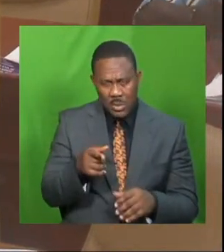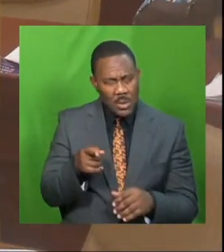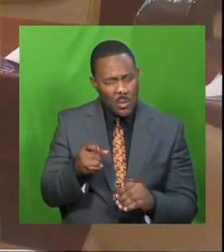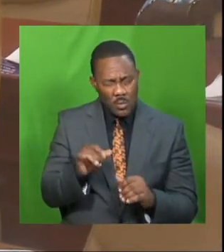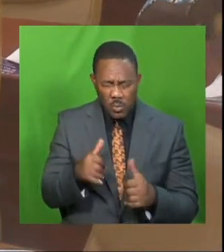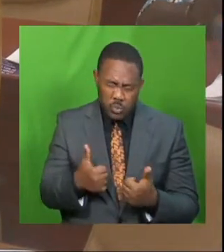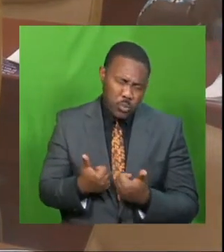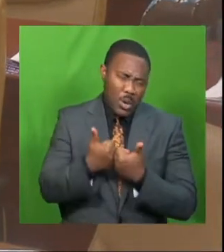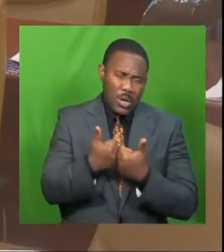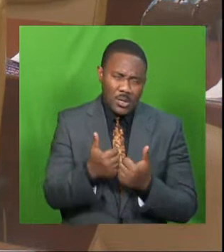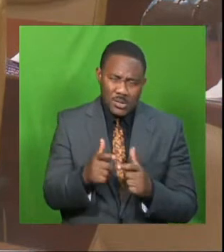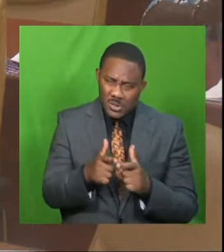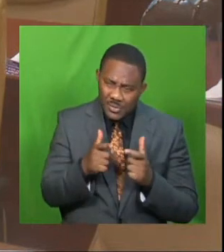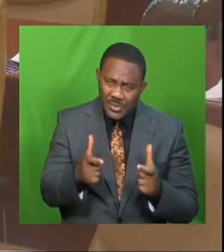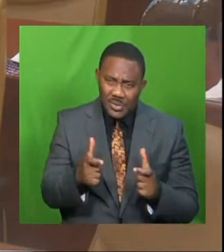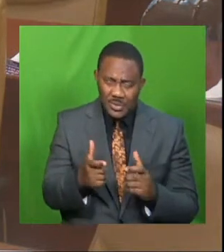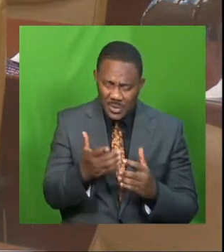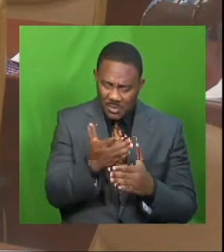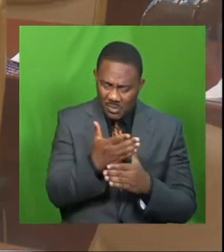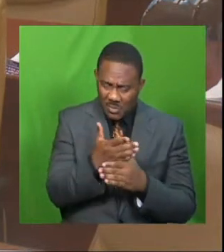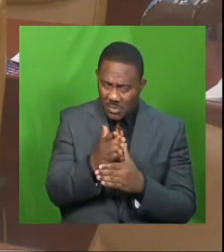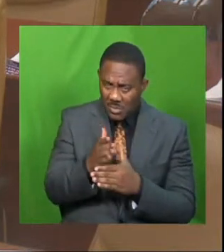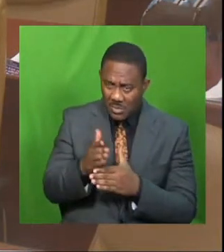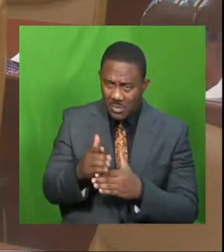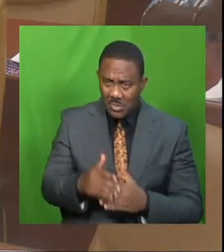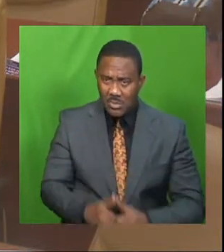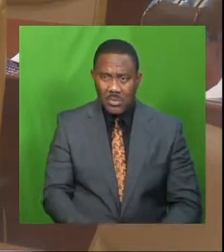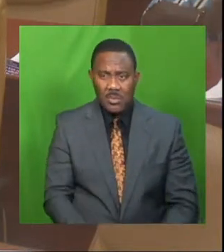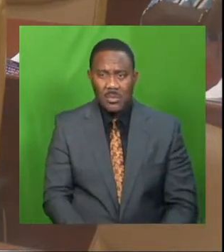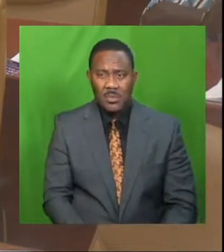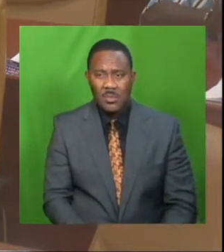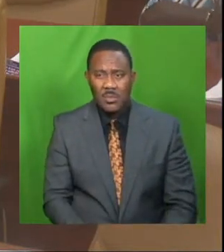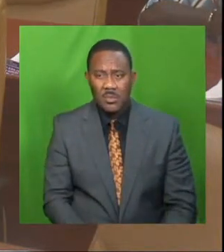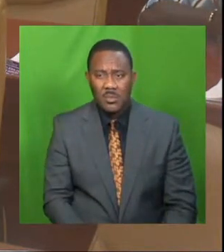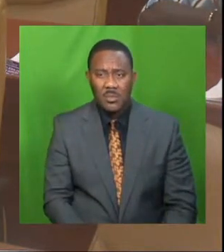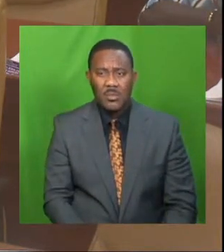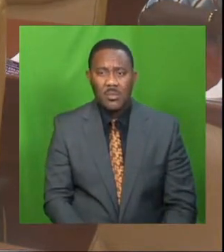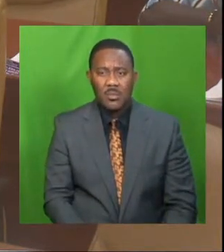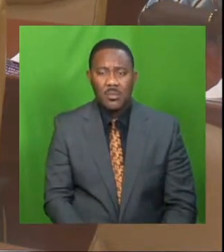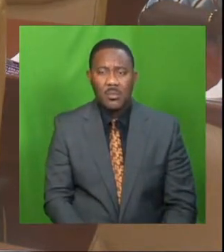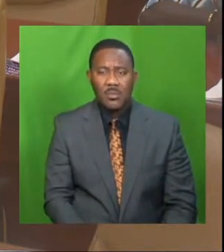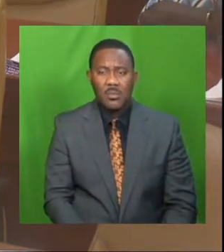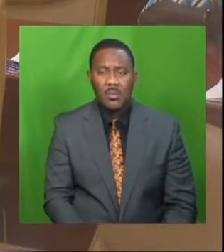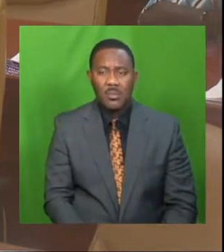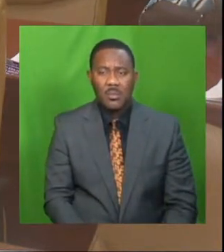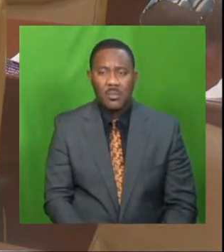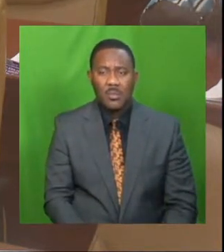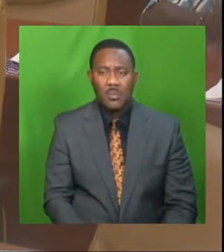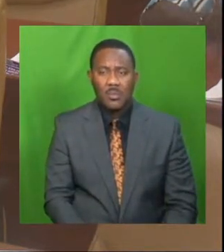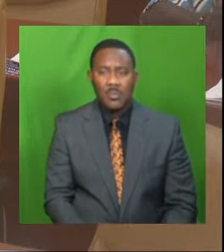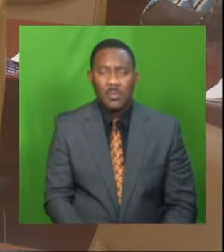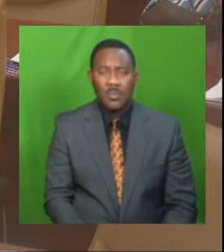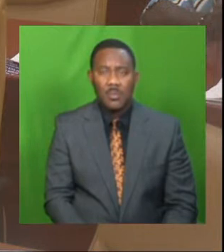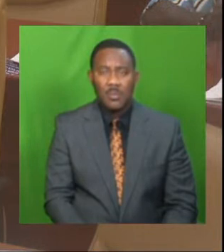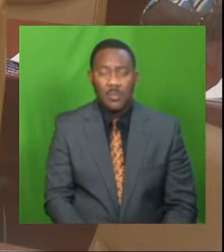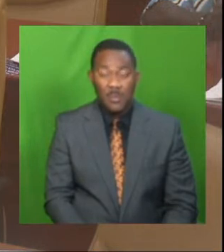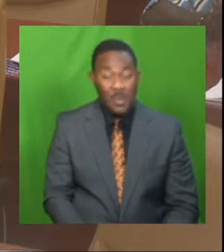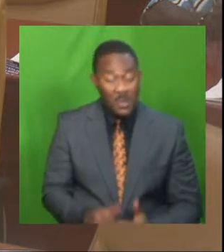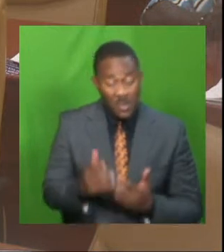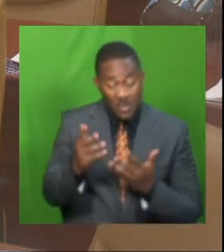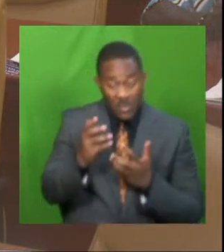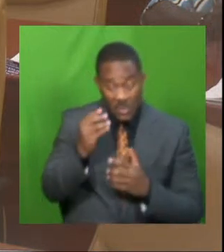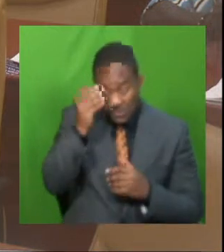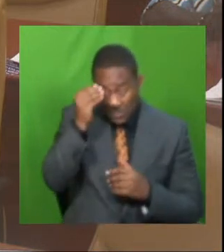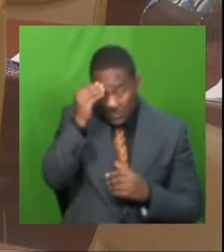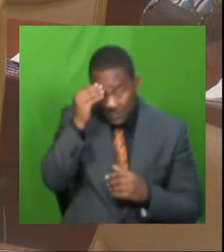country. Distribution, emphasis my distribution of permits prior to assumption of office. I will want to find out from minister